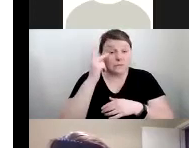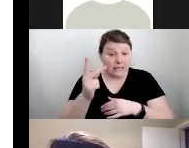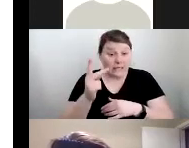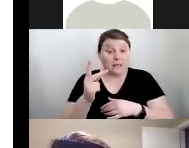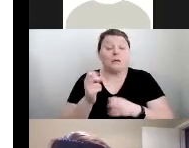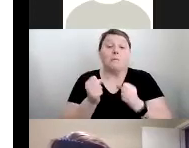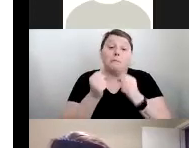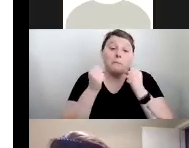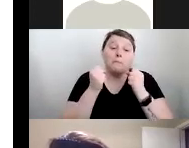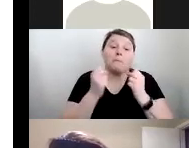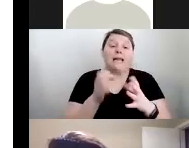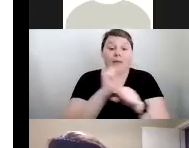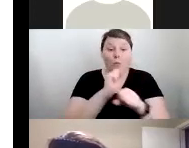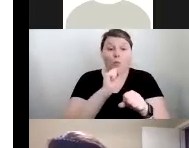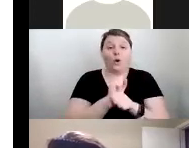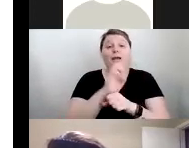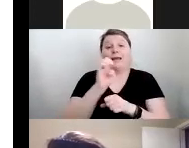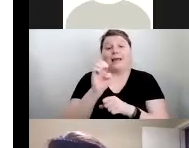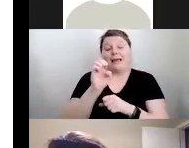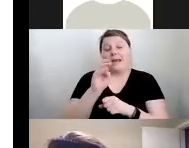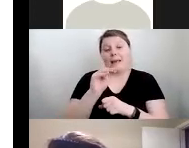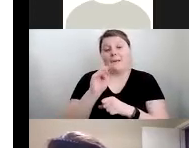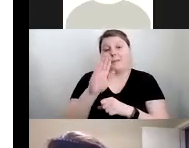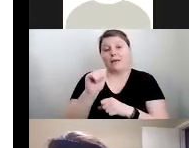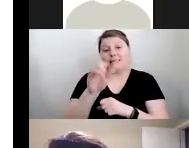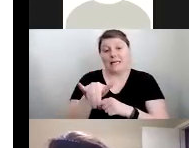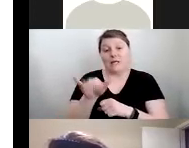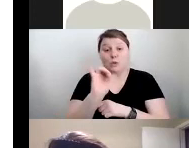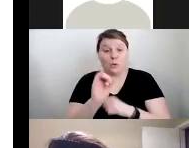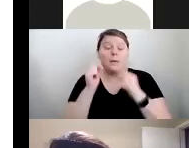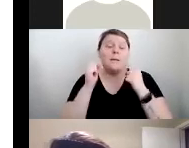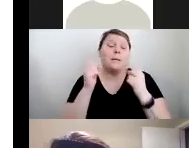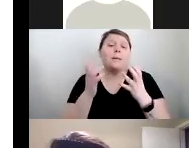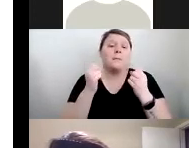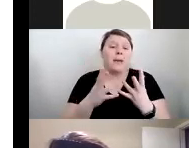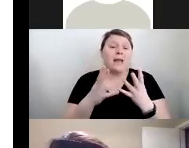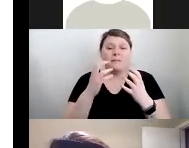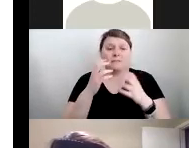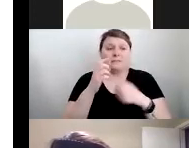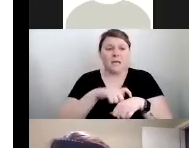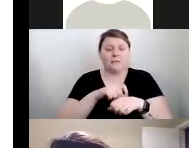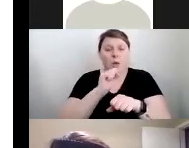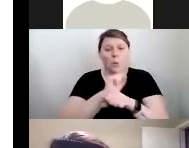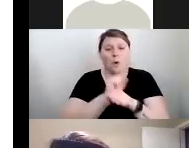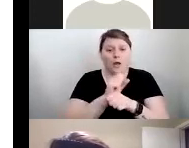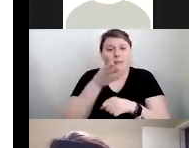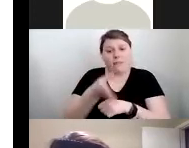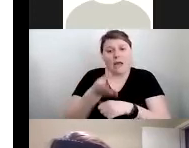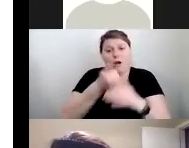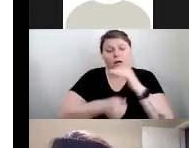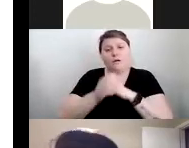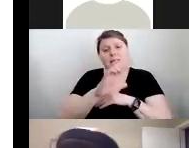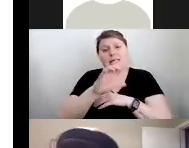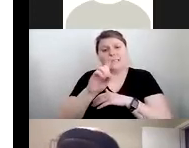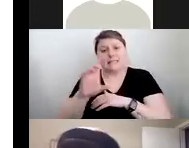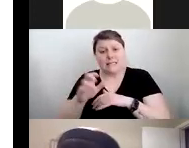work at embassies overseas as well. Many times they work in embassies under the CDC. So